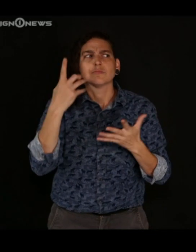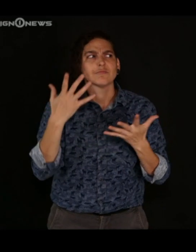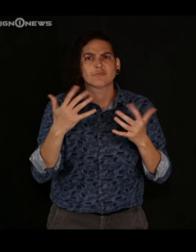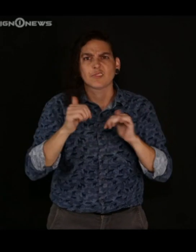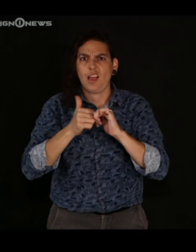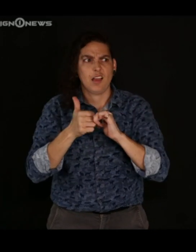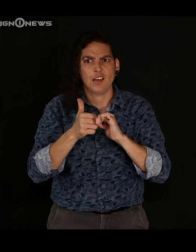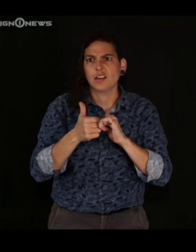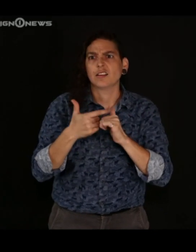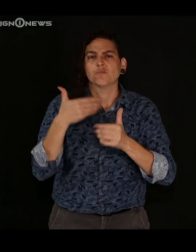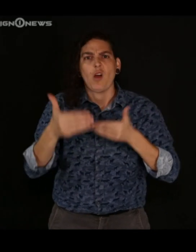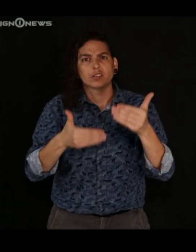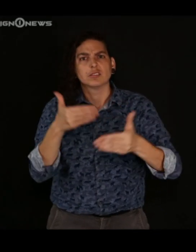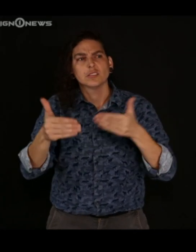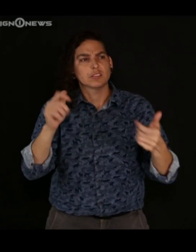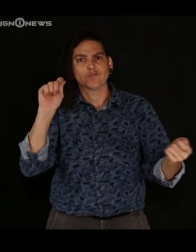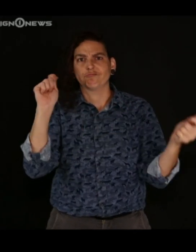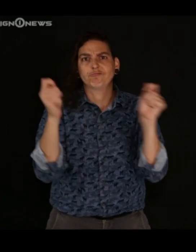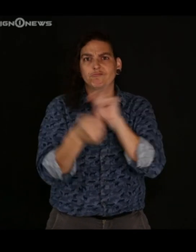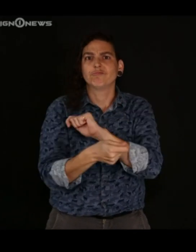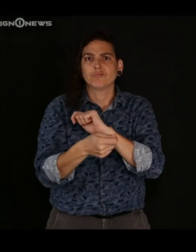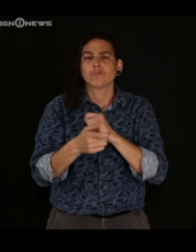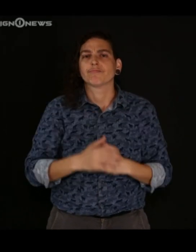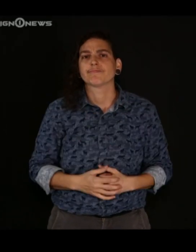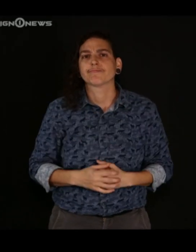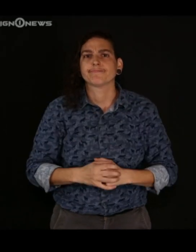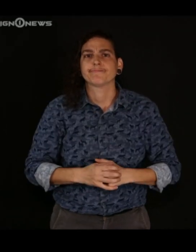understand how voting has changed.